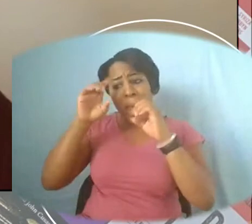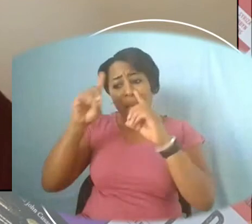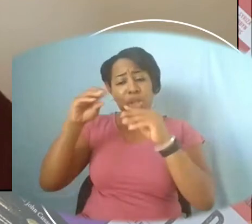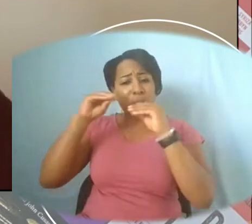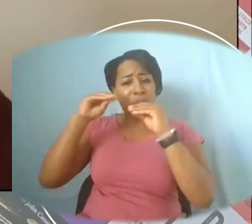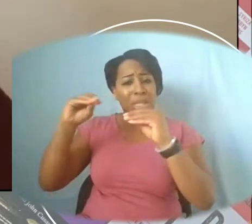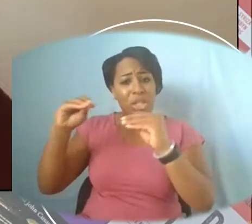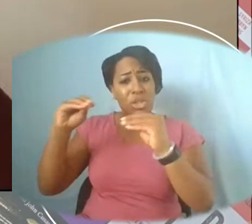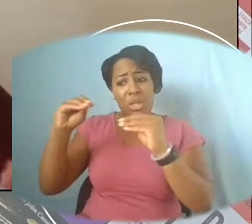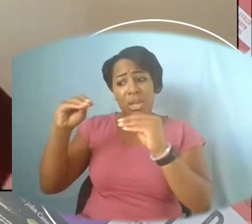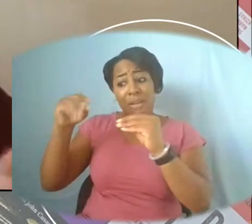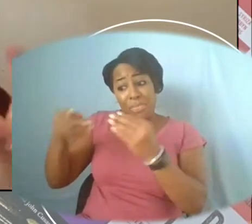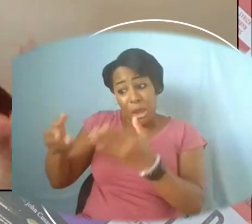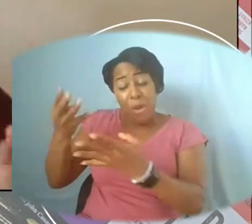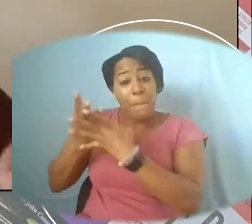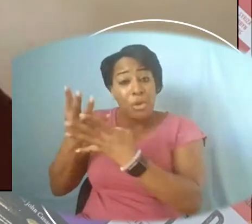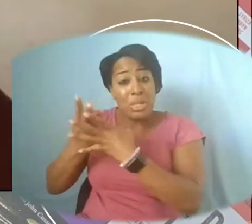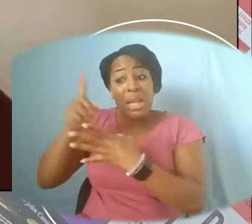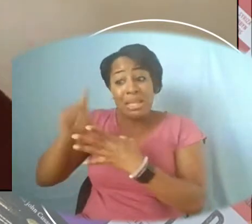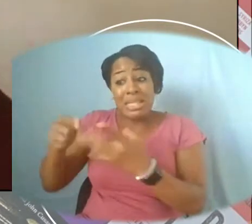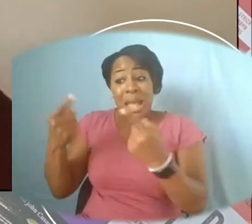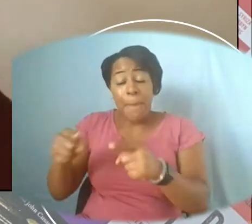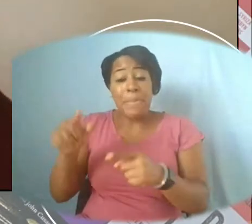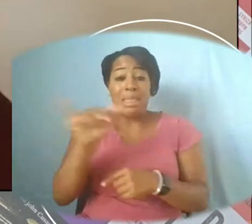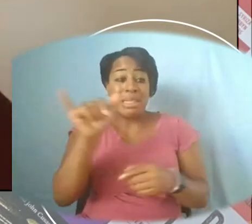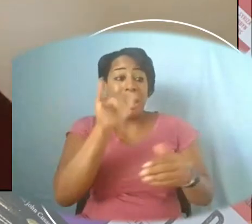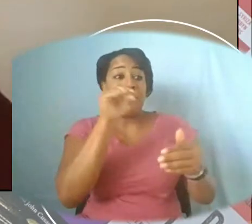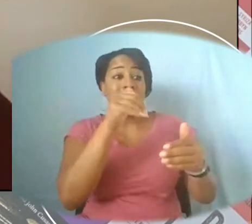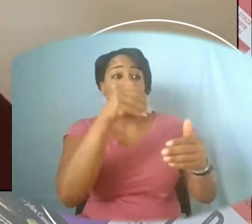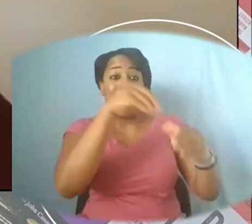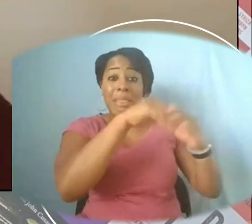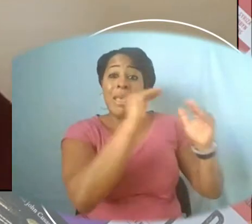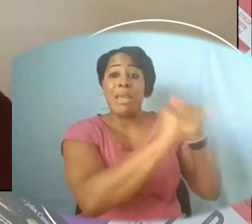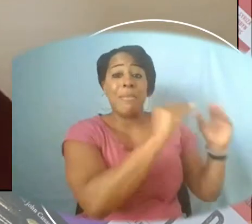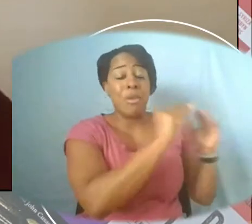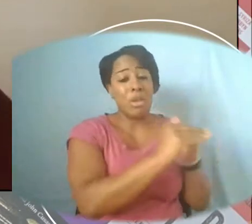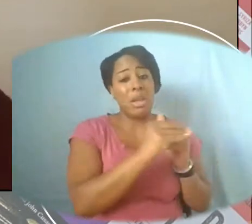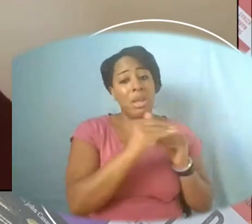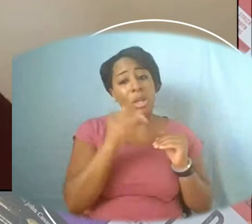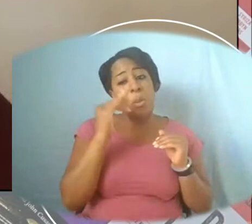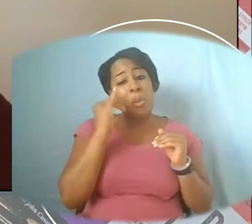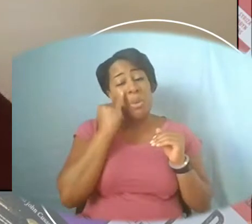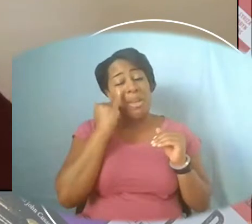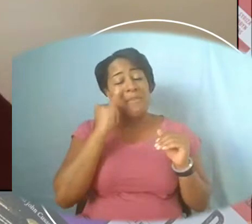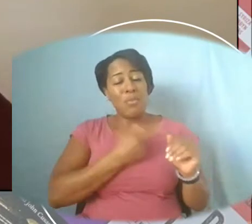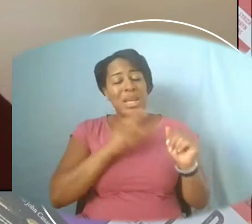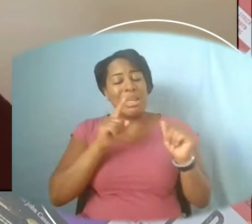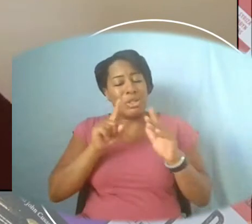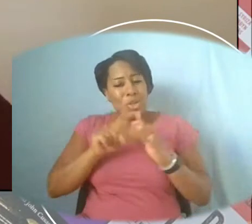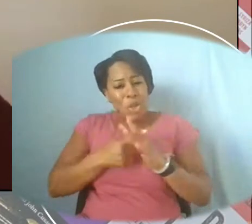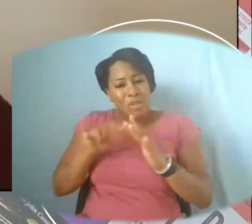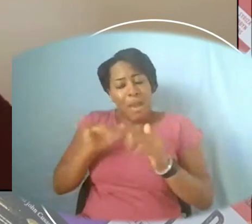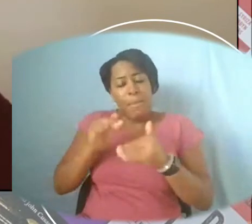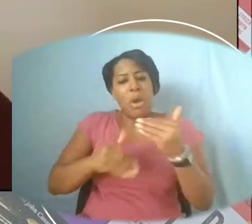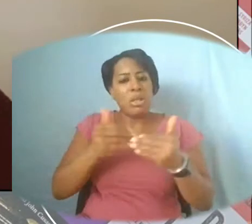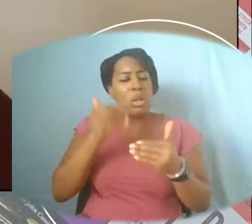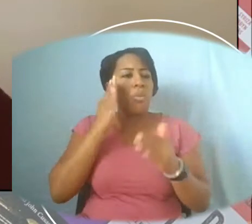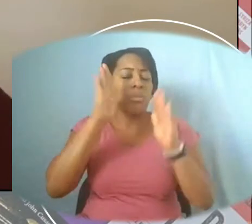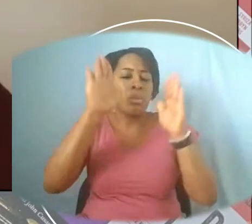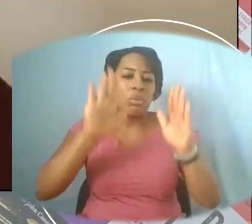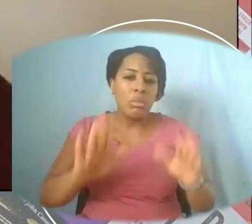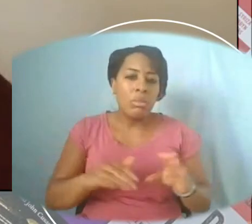outside. If we could ever, get that to actually happen to begin with, that education about what somebody's going